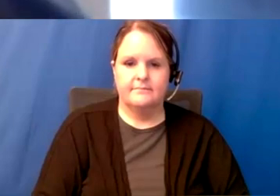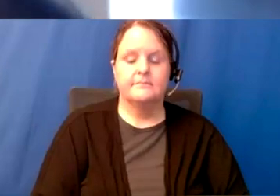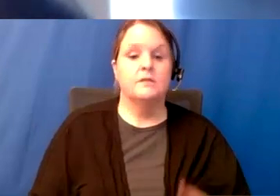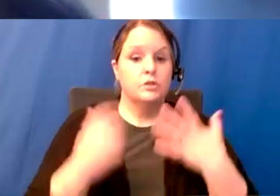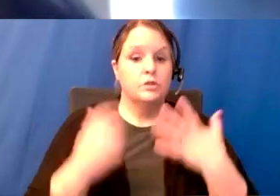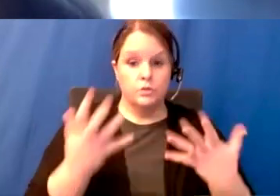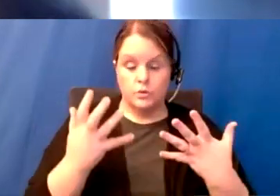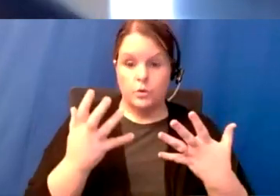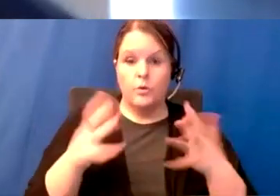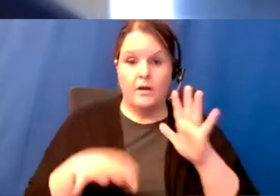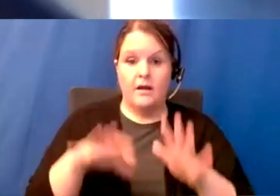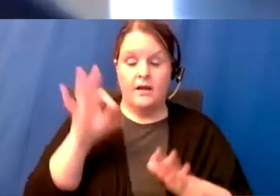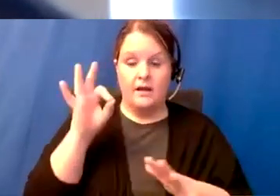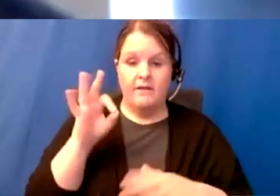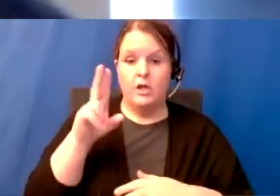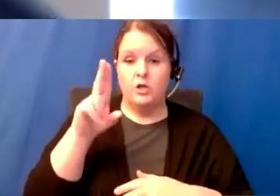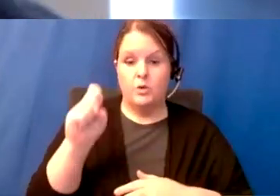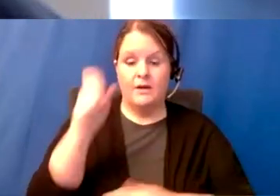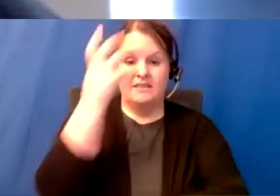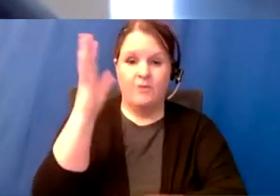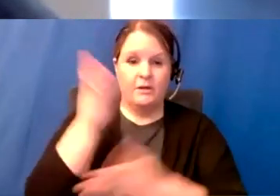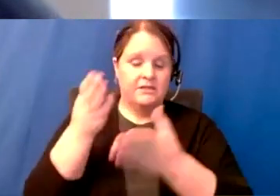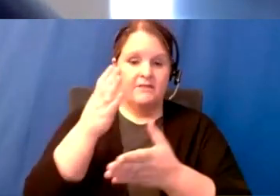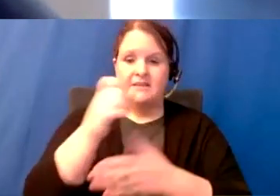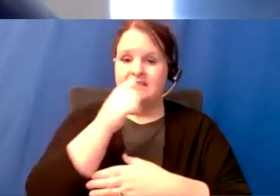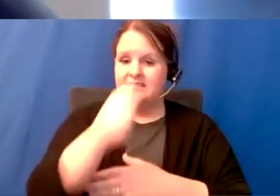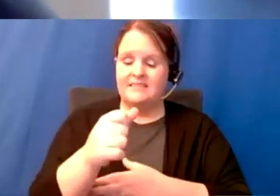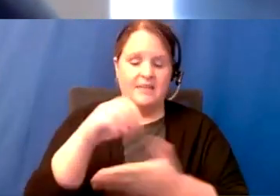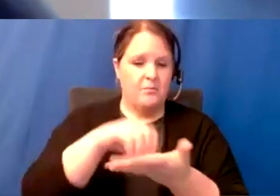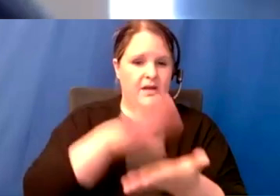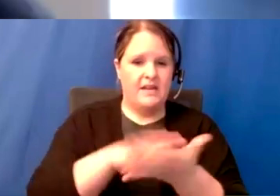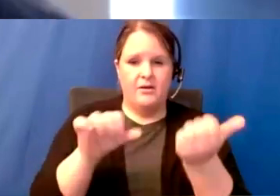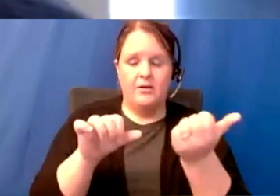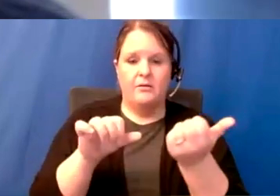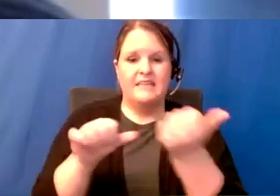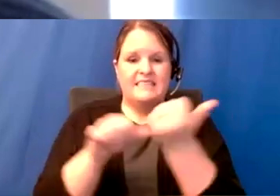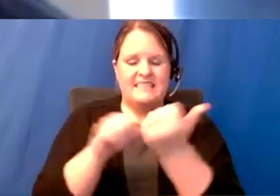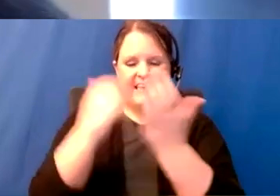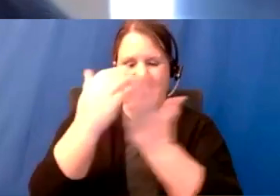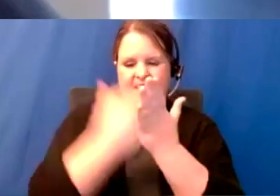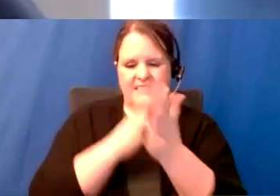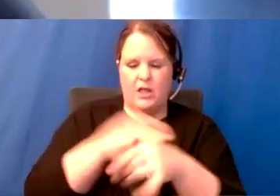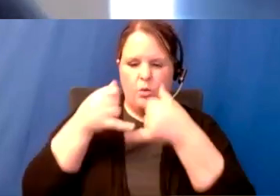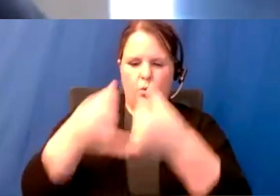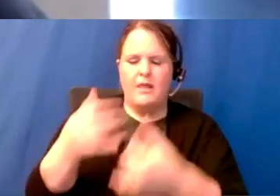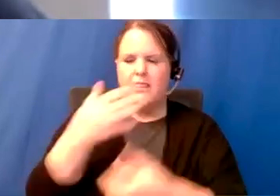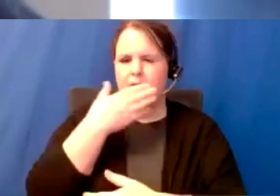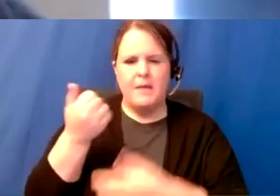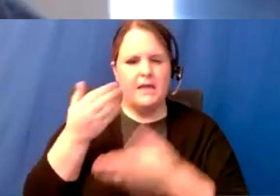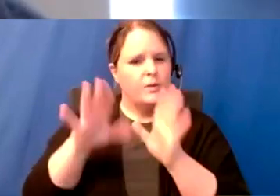So I found the U.S. Forest Service often does not put the assistance listing on the award. What is the best way to find that